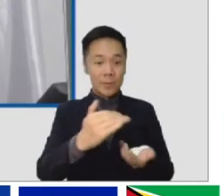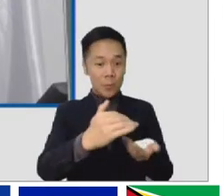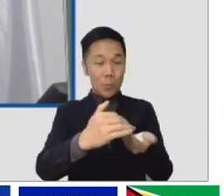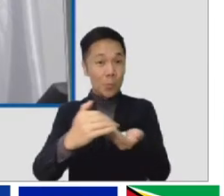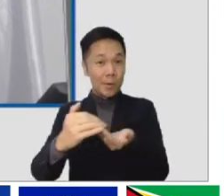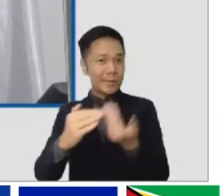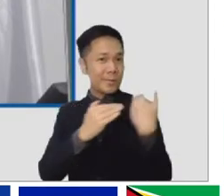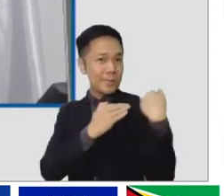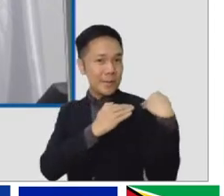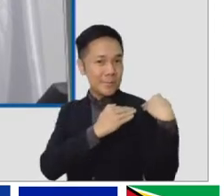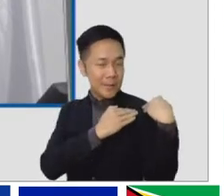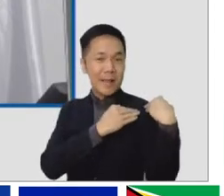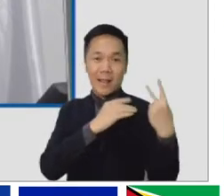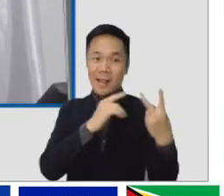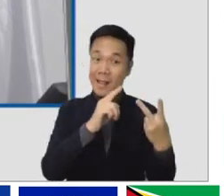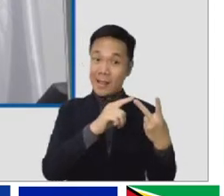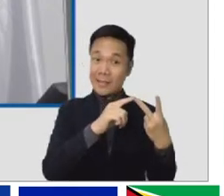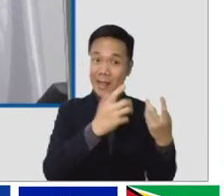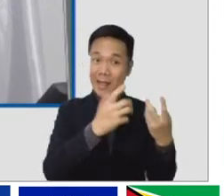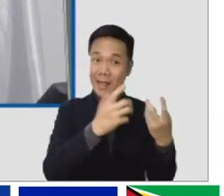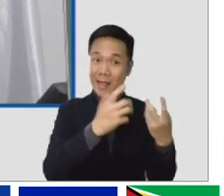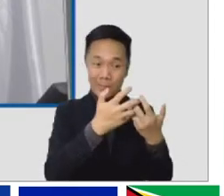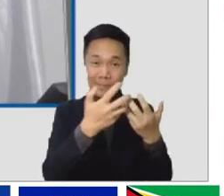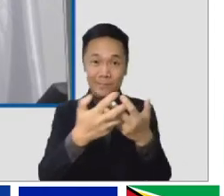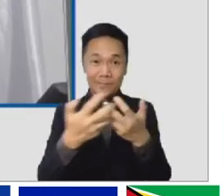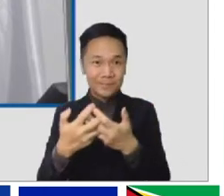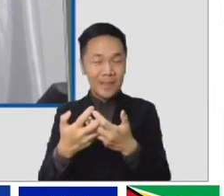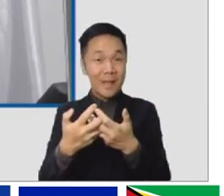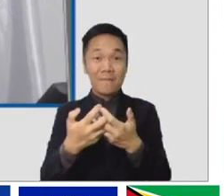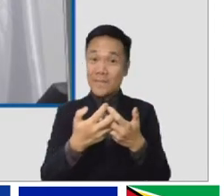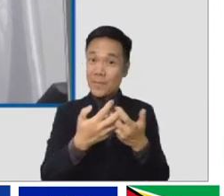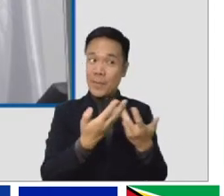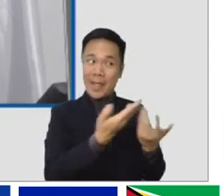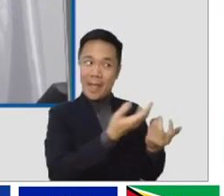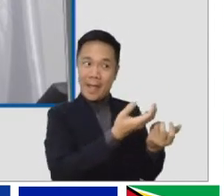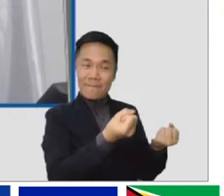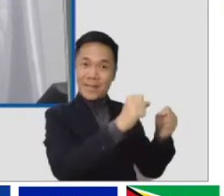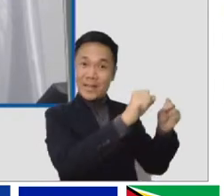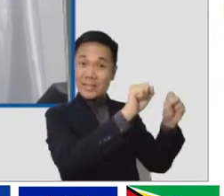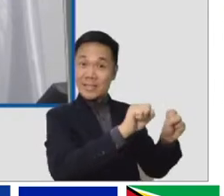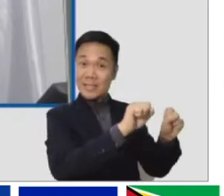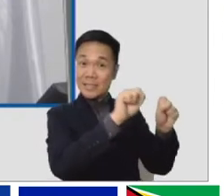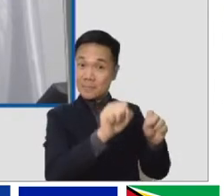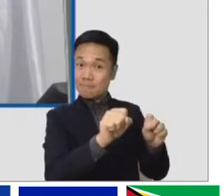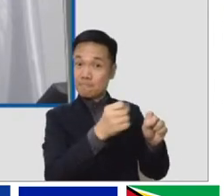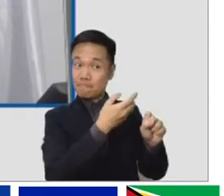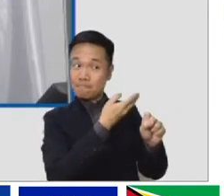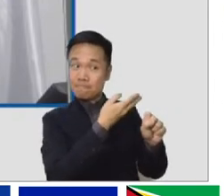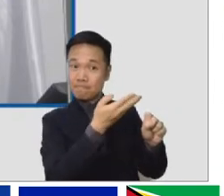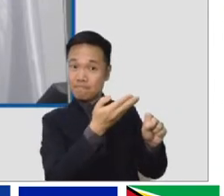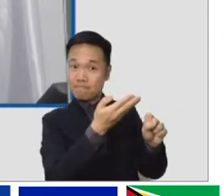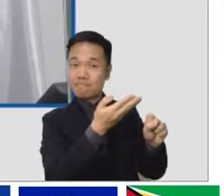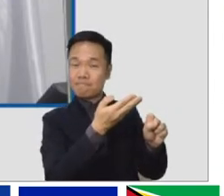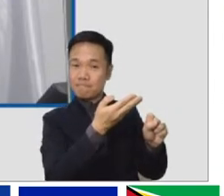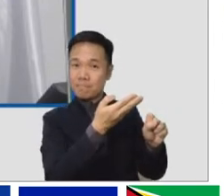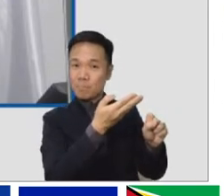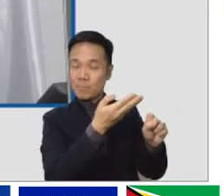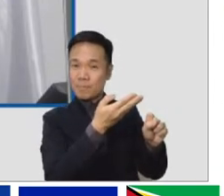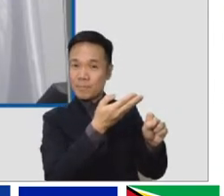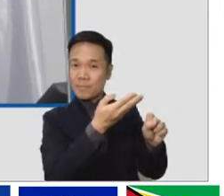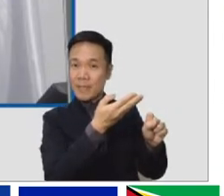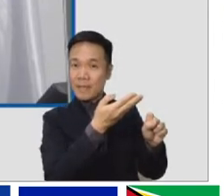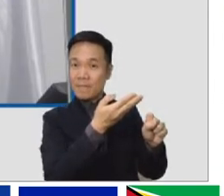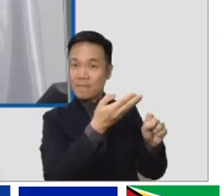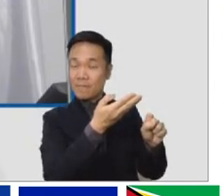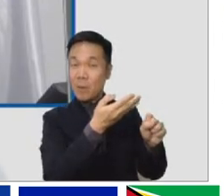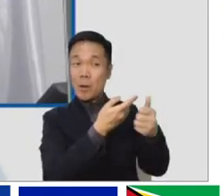and use of the different systems that have been developed by our bodies and authorities for us to be able to face